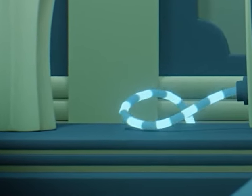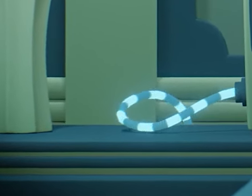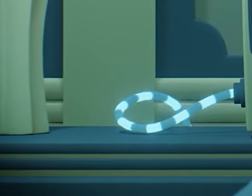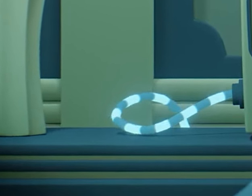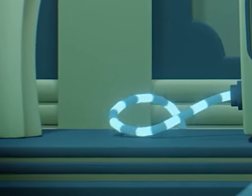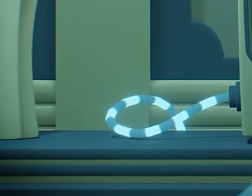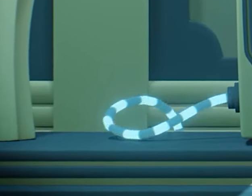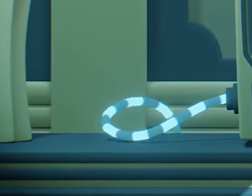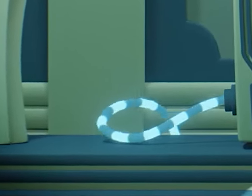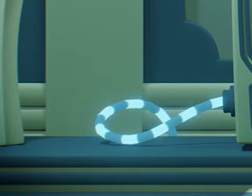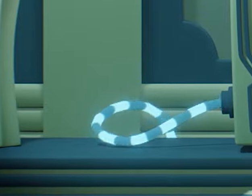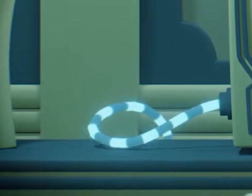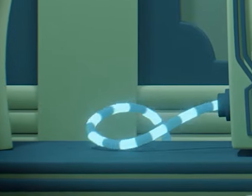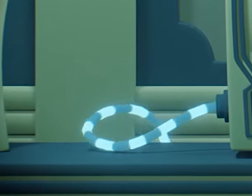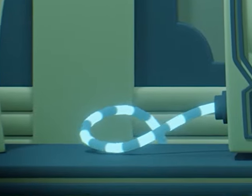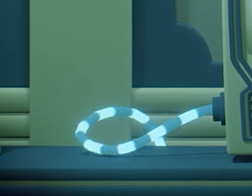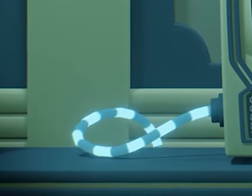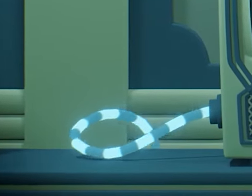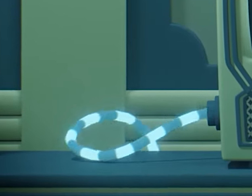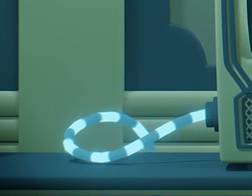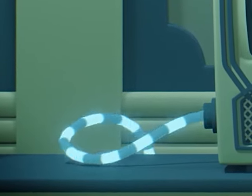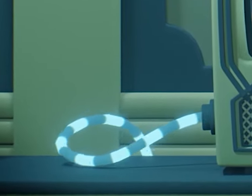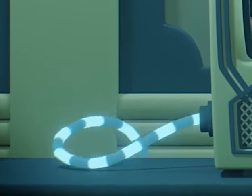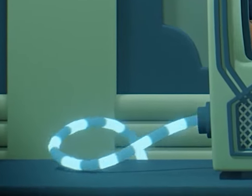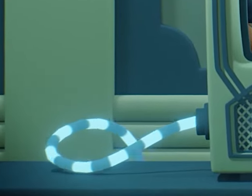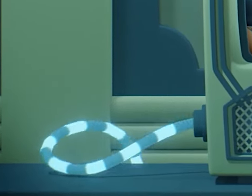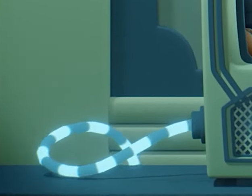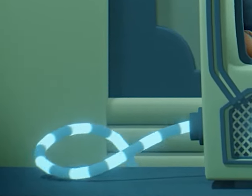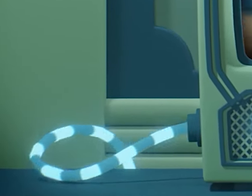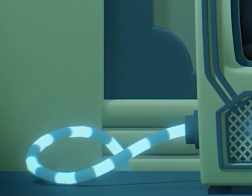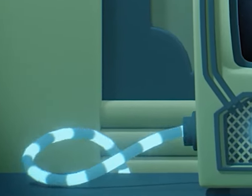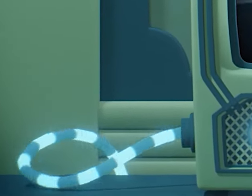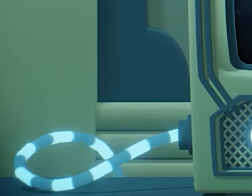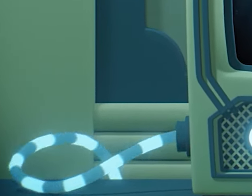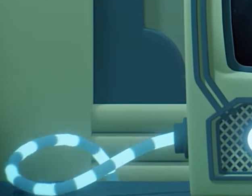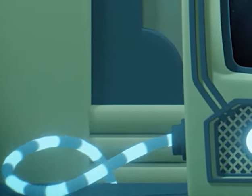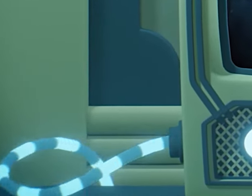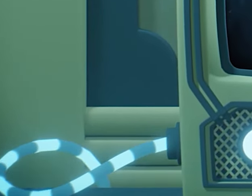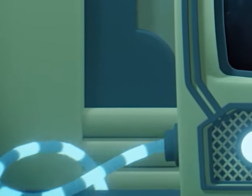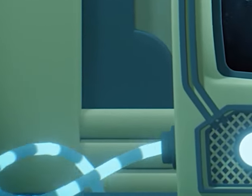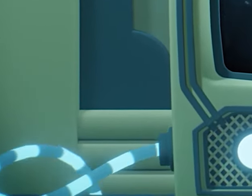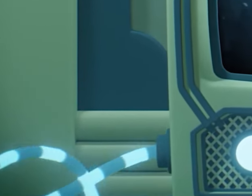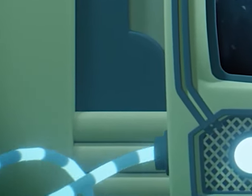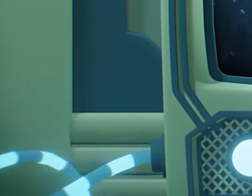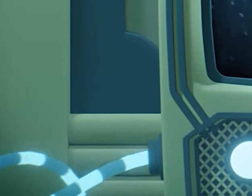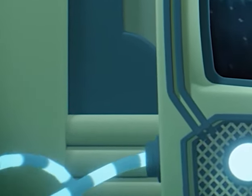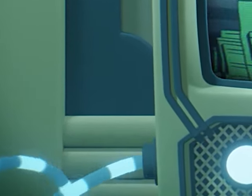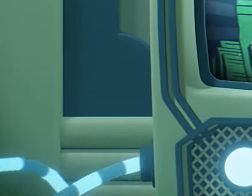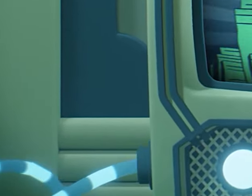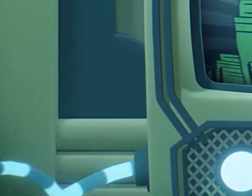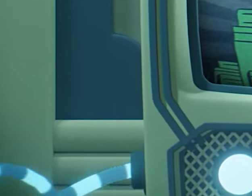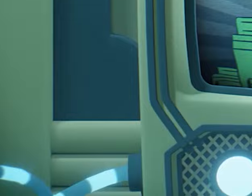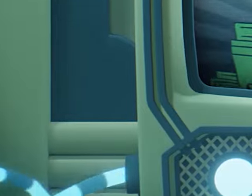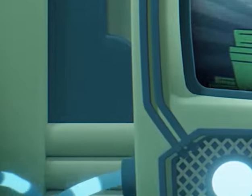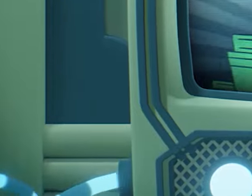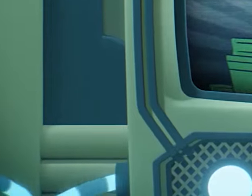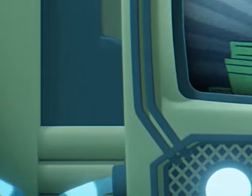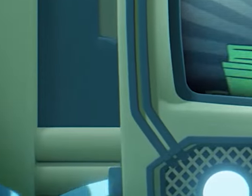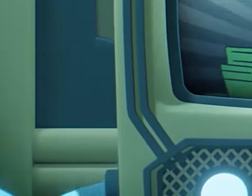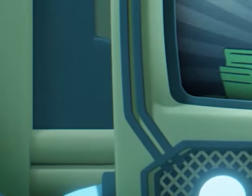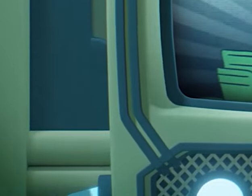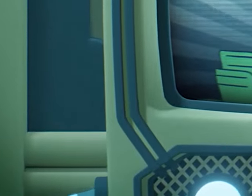Majestic Albertown, last known bastion of civilization and progress. Become one of our esteemed engineers, and let